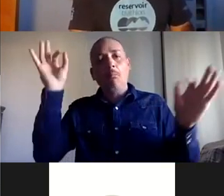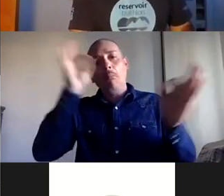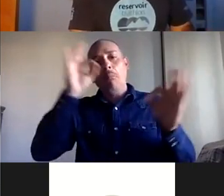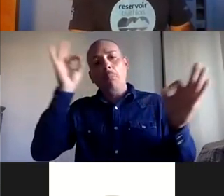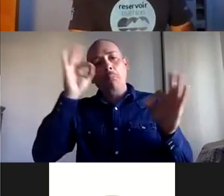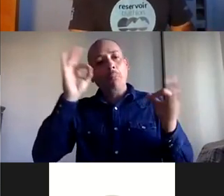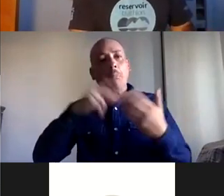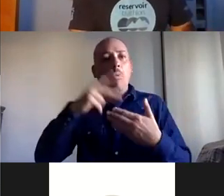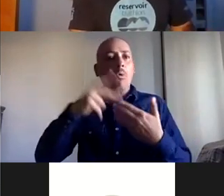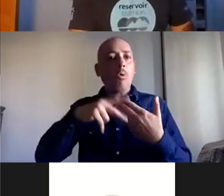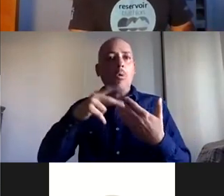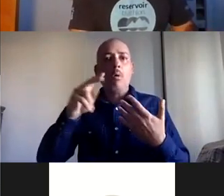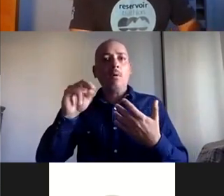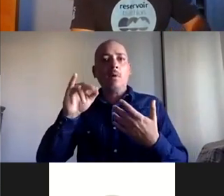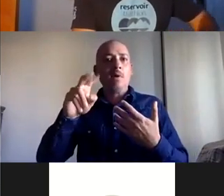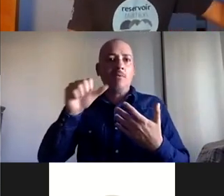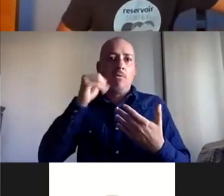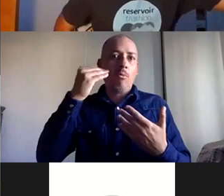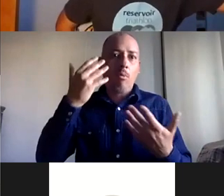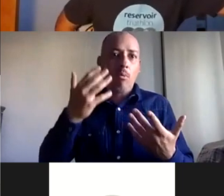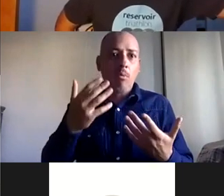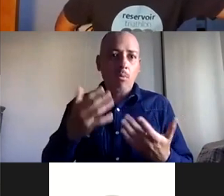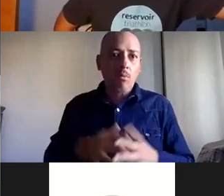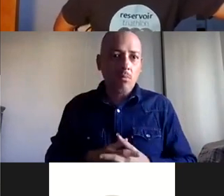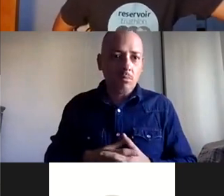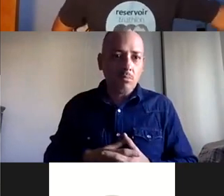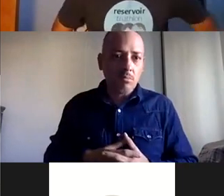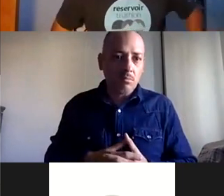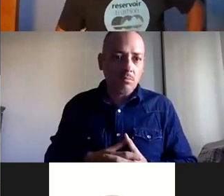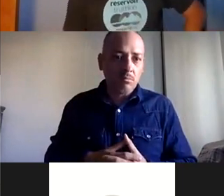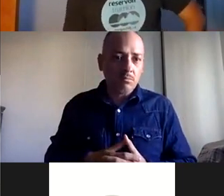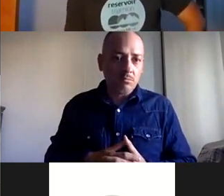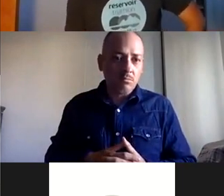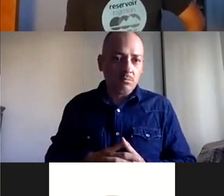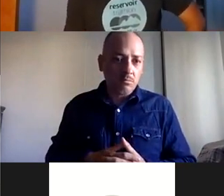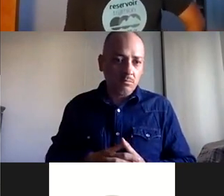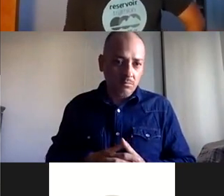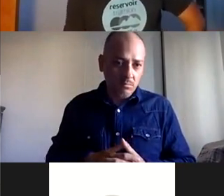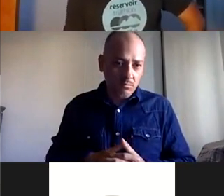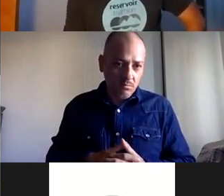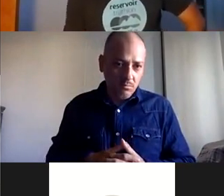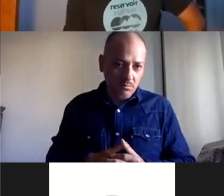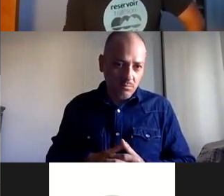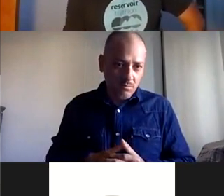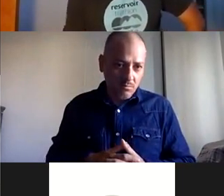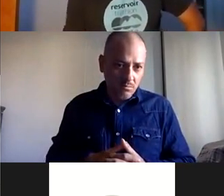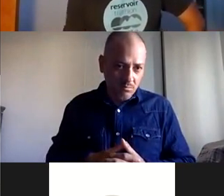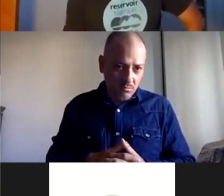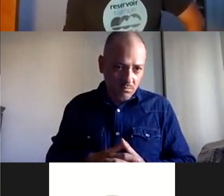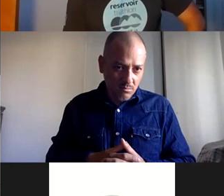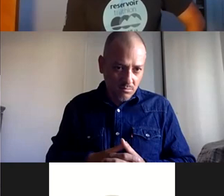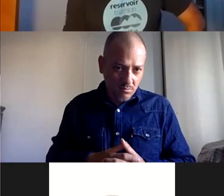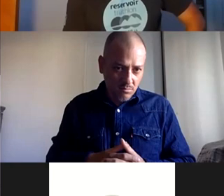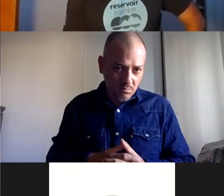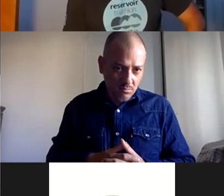right? Whereas the reinforcement learning agent is still just comparable to